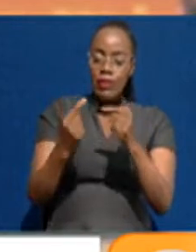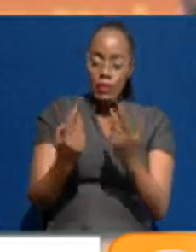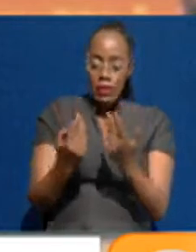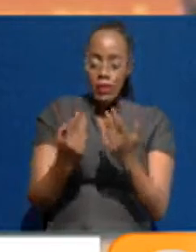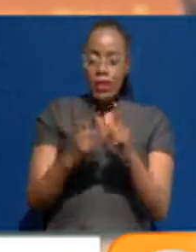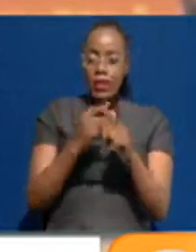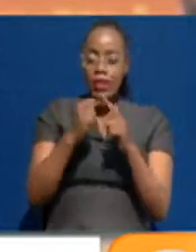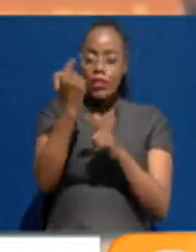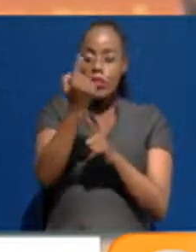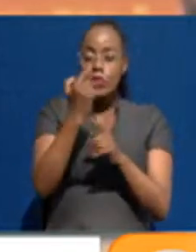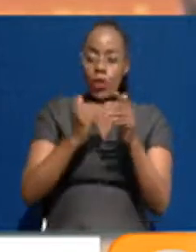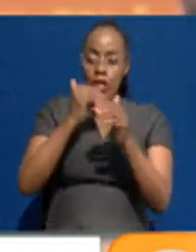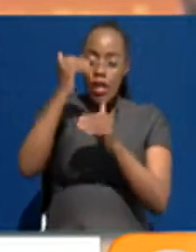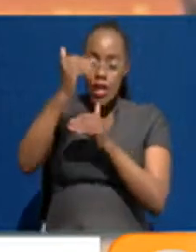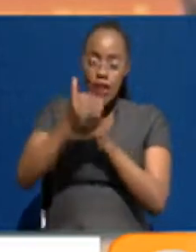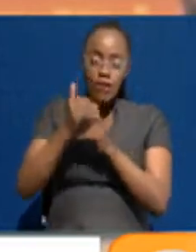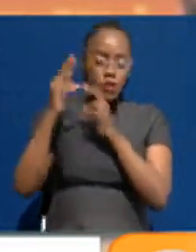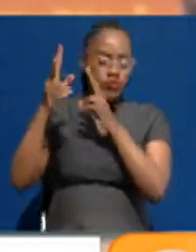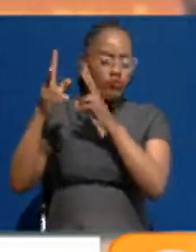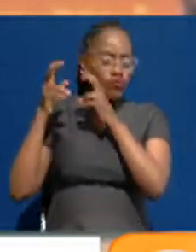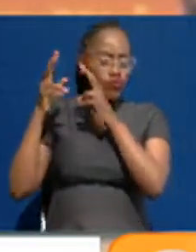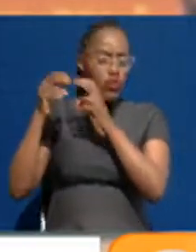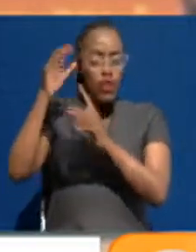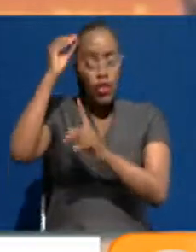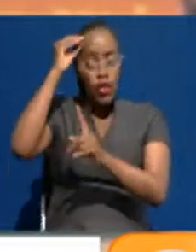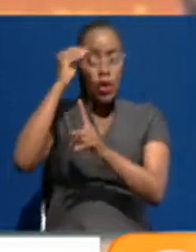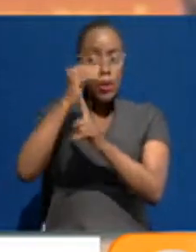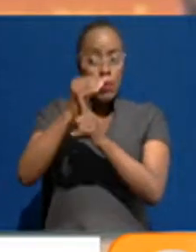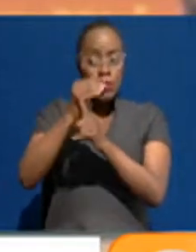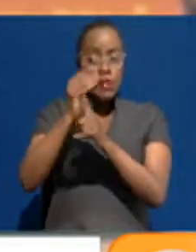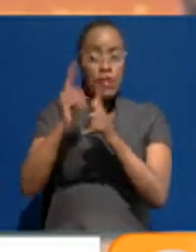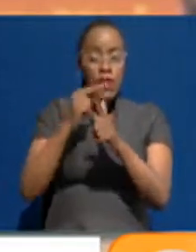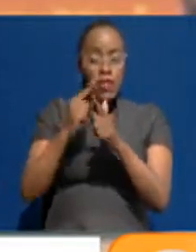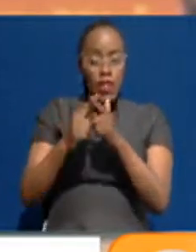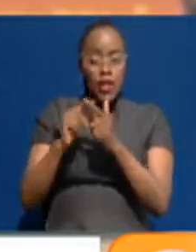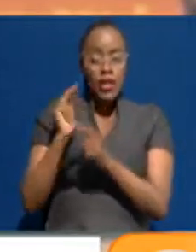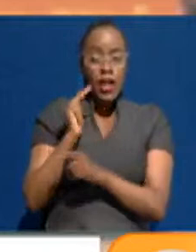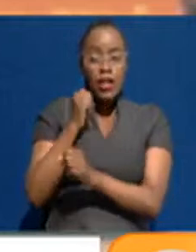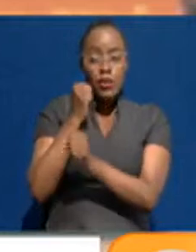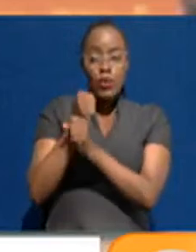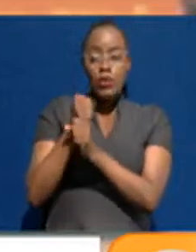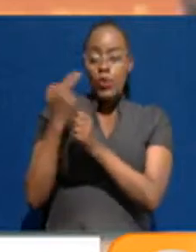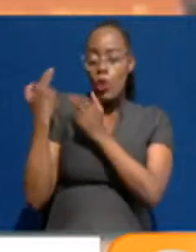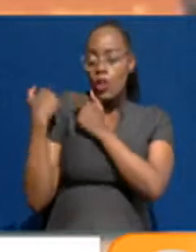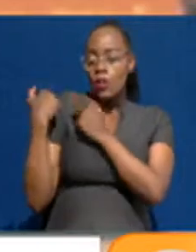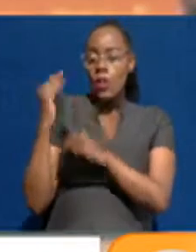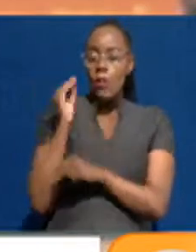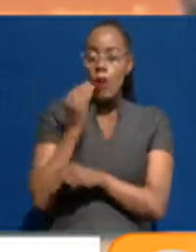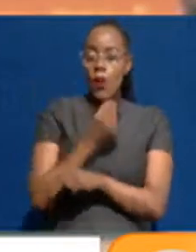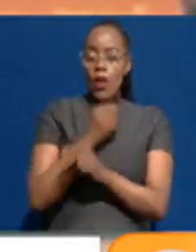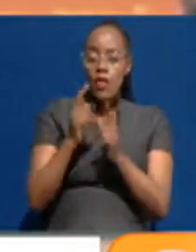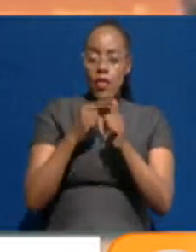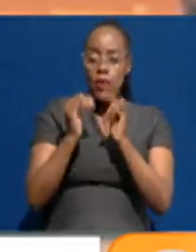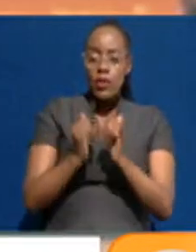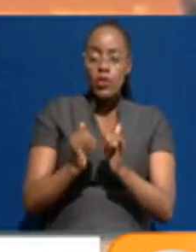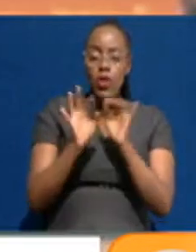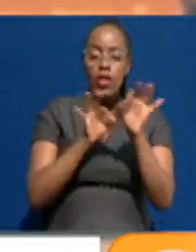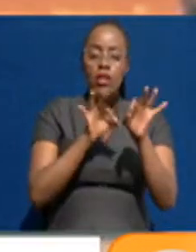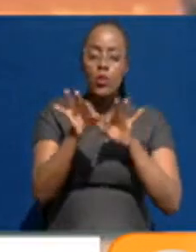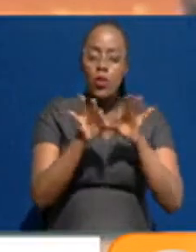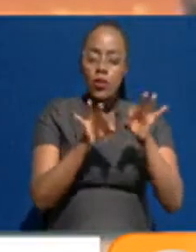It is only after listening to the objectives do we bring in our products. And we then try to